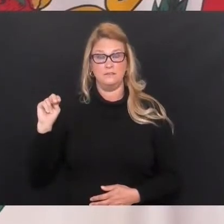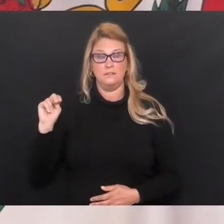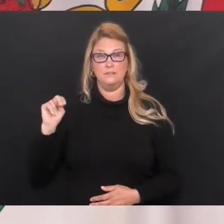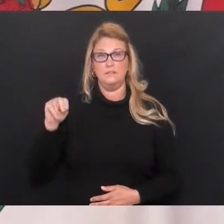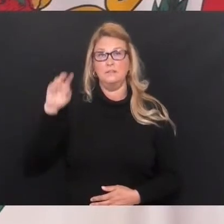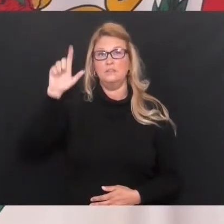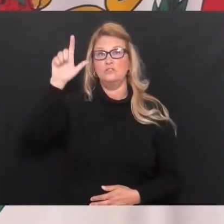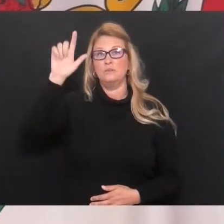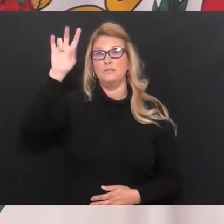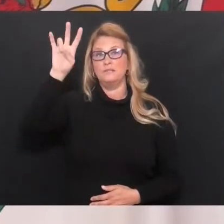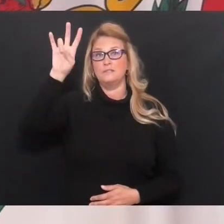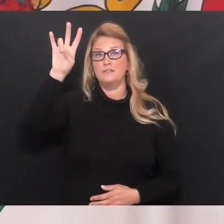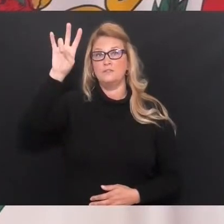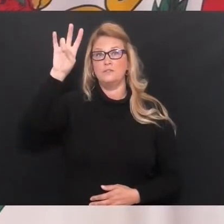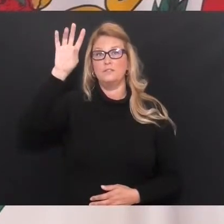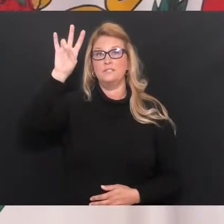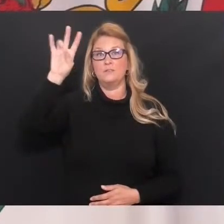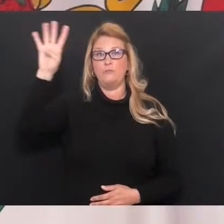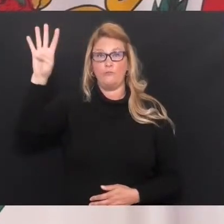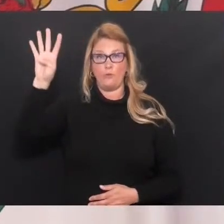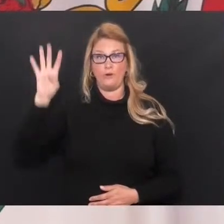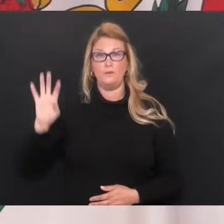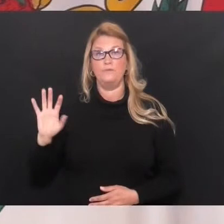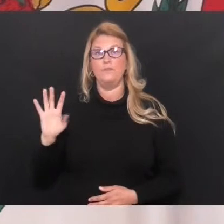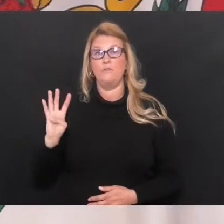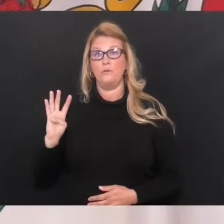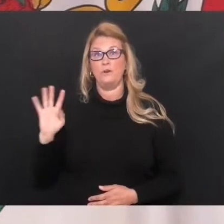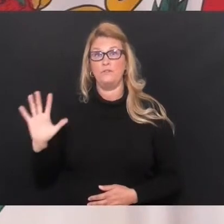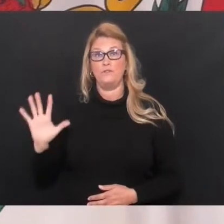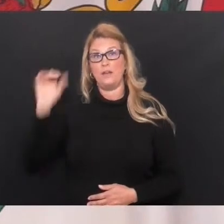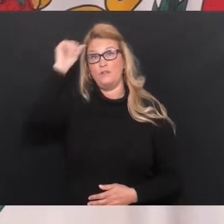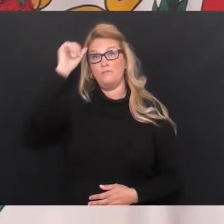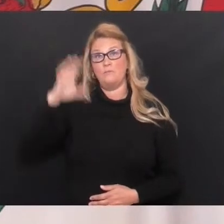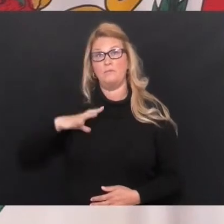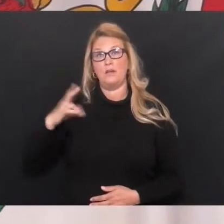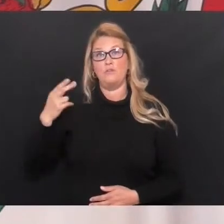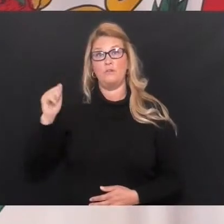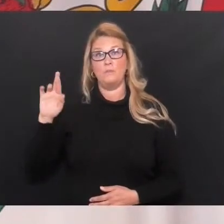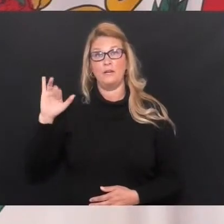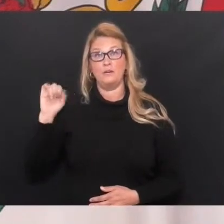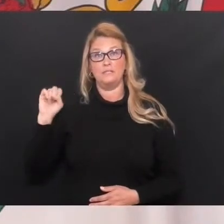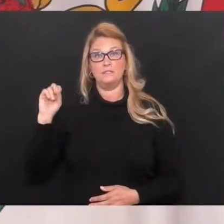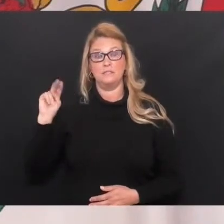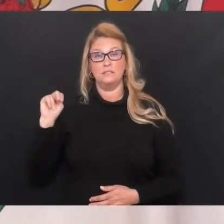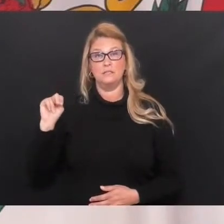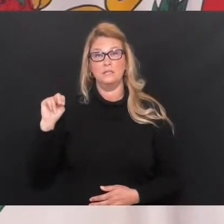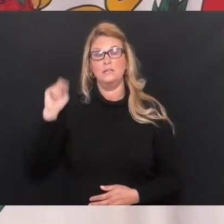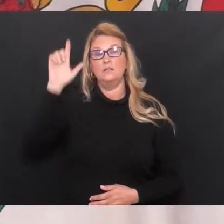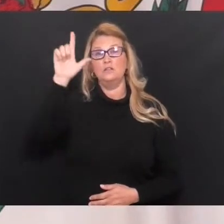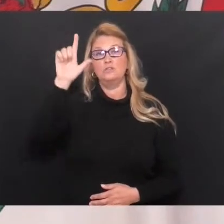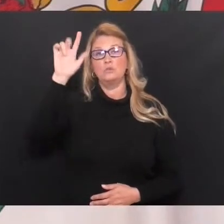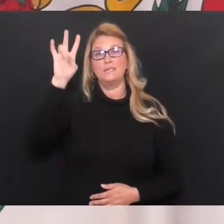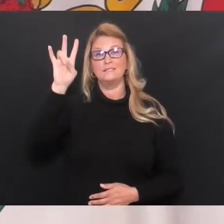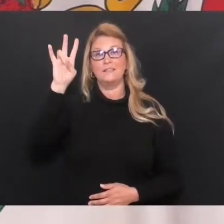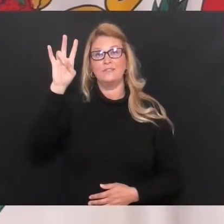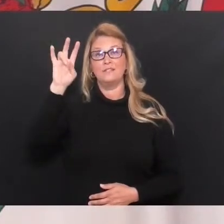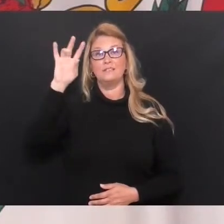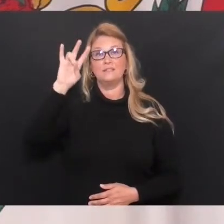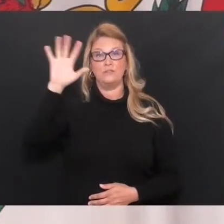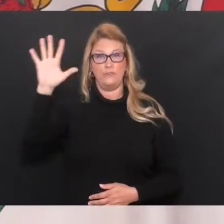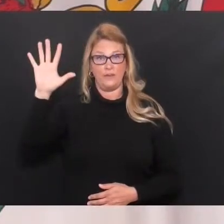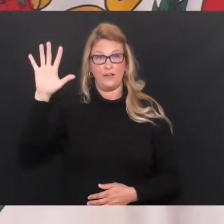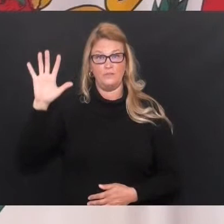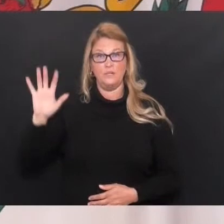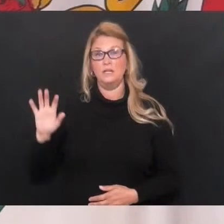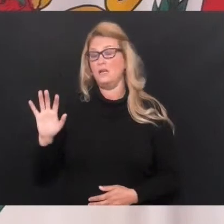Our 2,774th death is a 45-year-old male from Harrison County. Our 2,775th